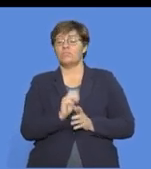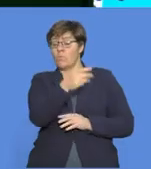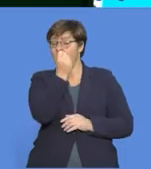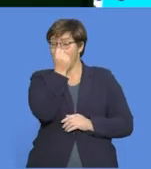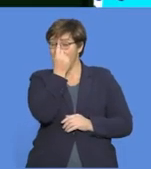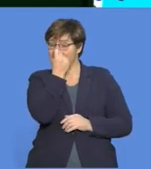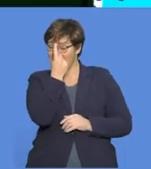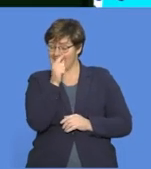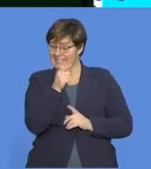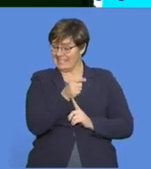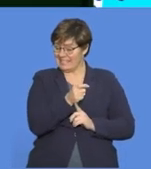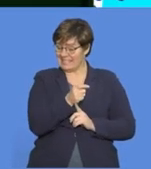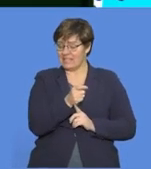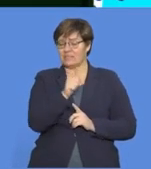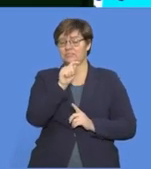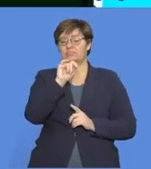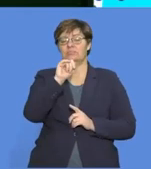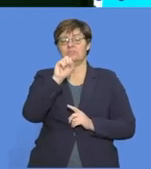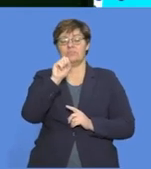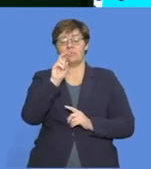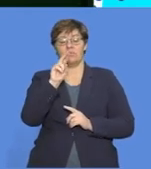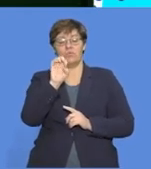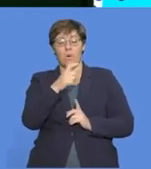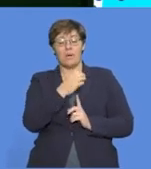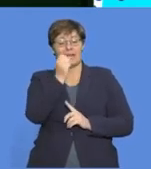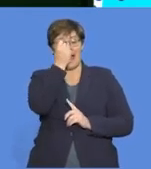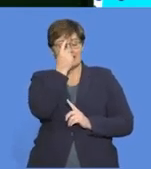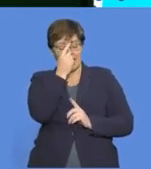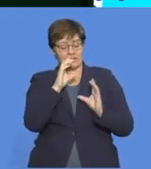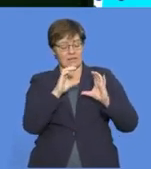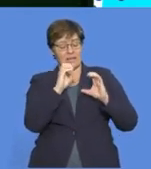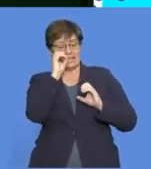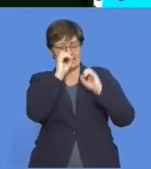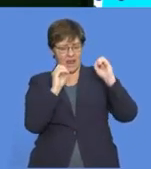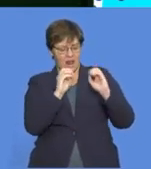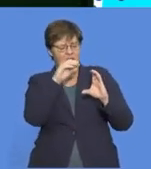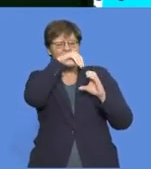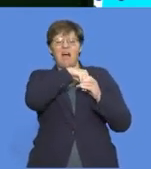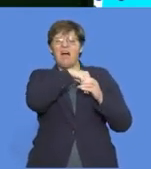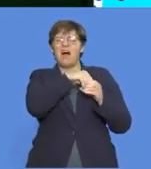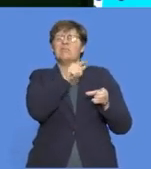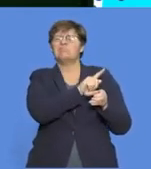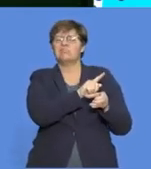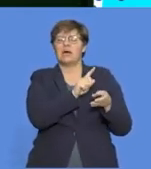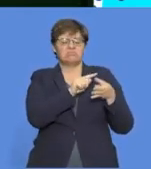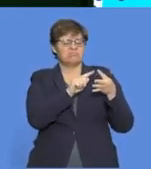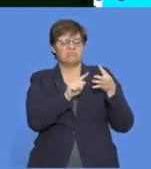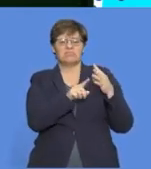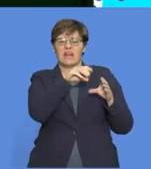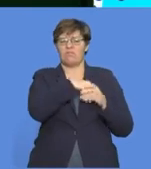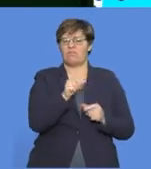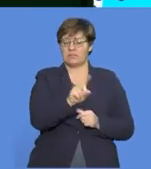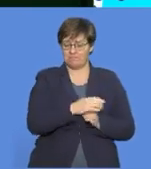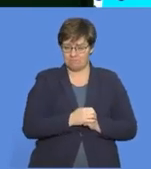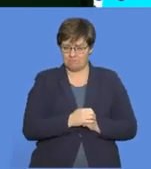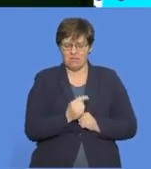To be able to understand tissues, you need to remember the different parts of a cell and what these different parts of the